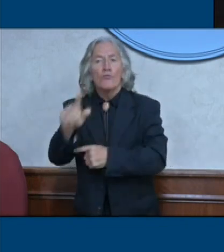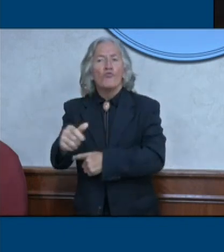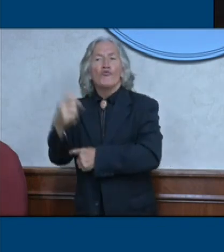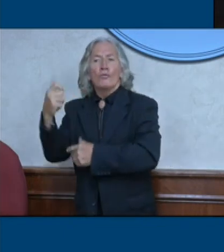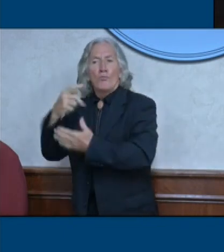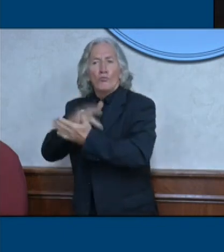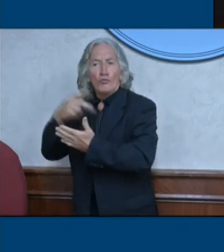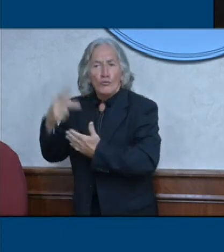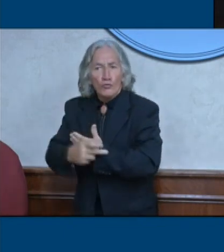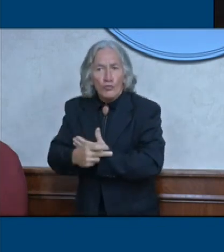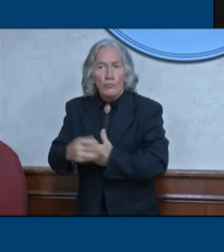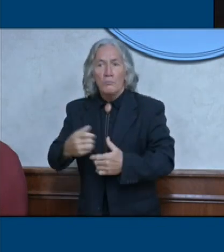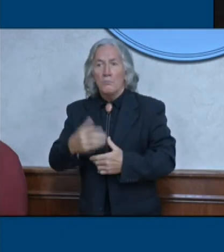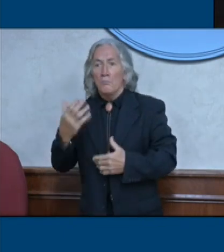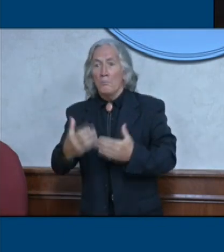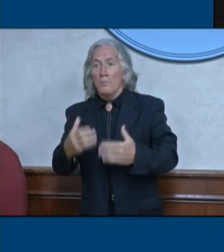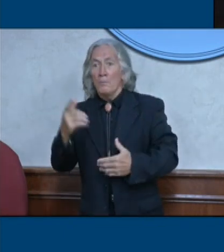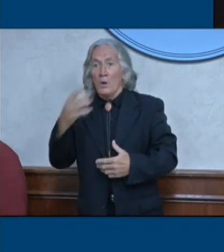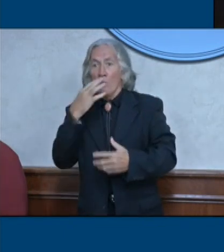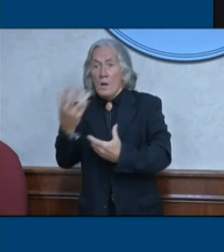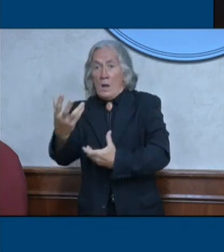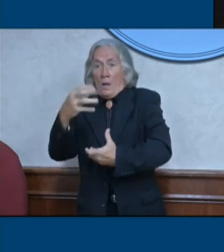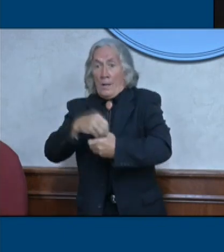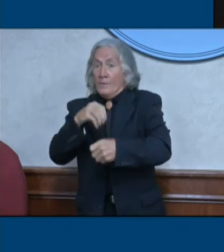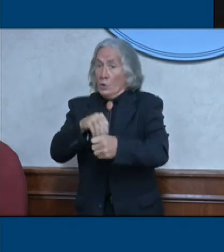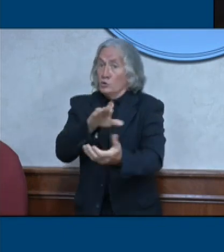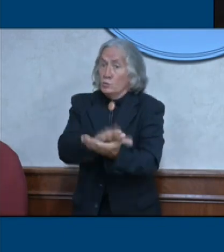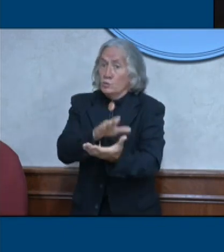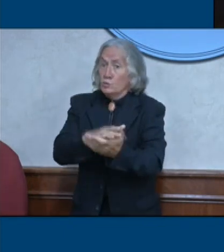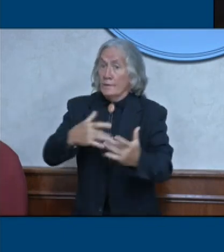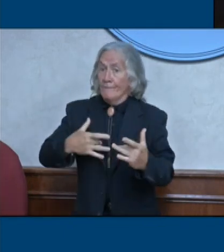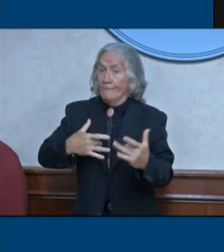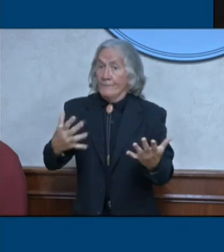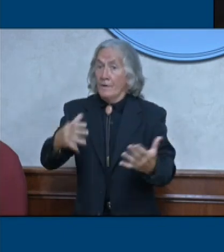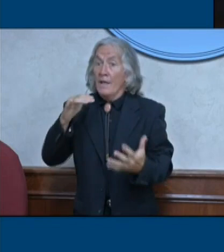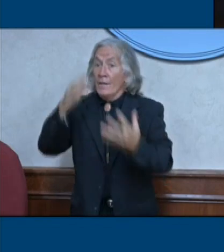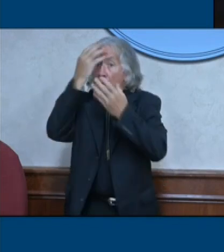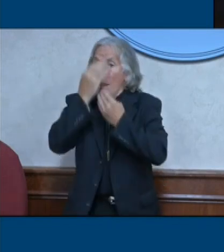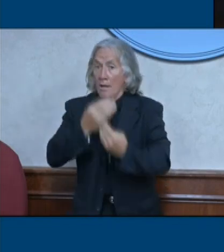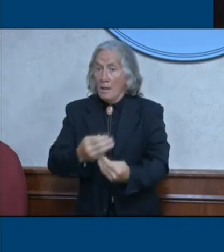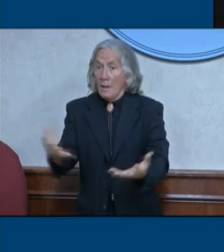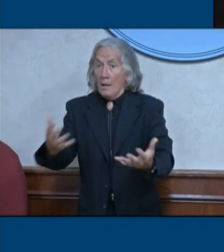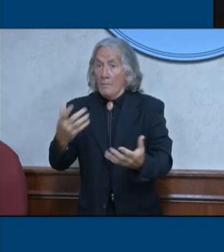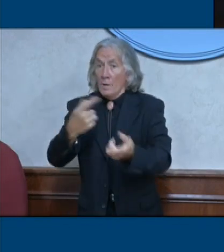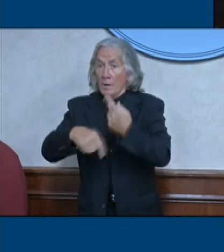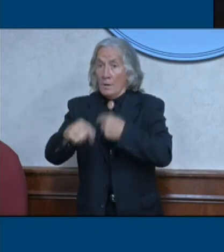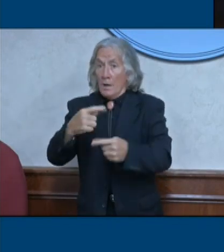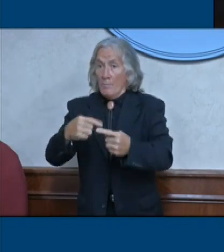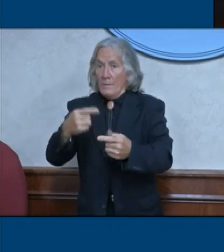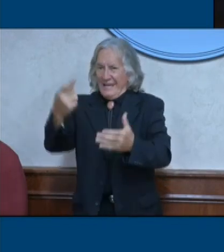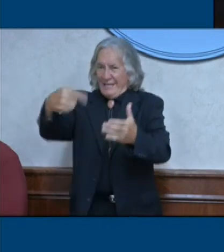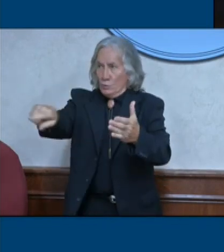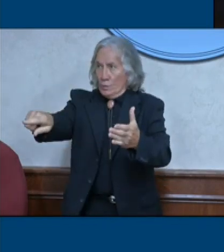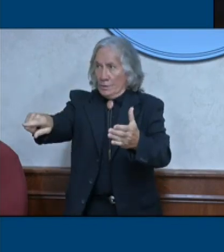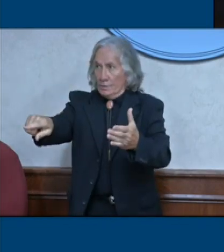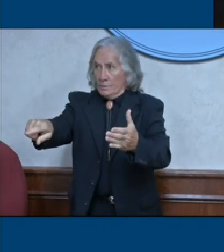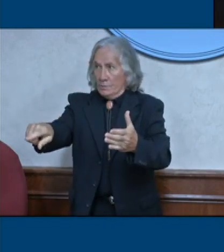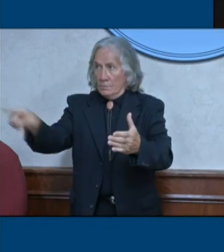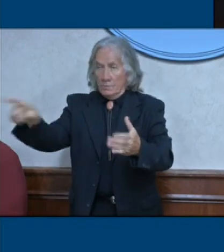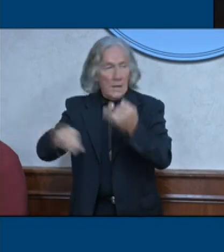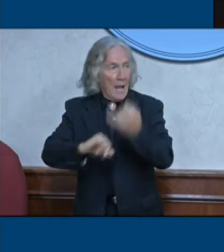other programs that they traditionally have been participating in school. But those announcements will be coming either later on this week or next